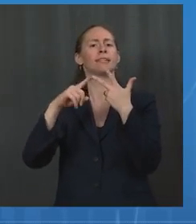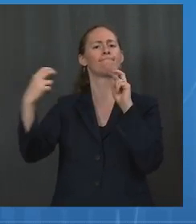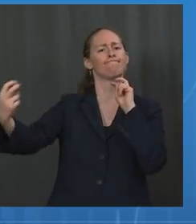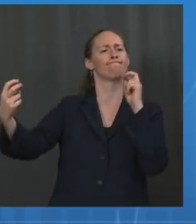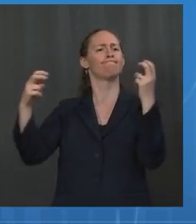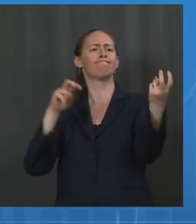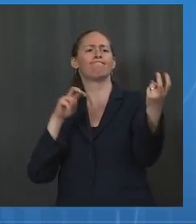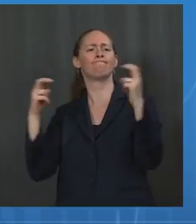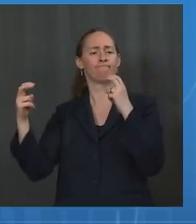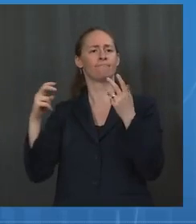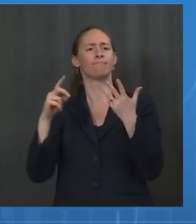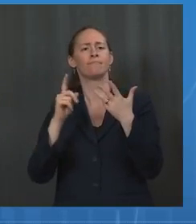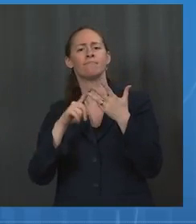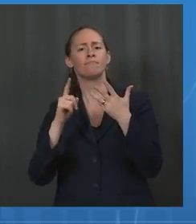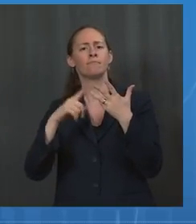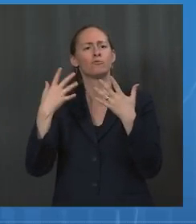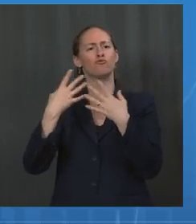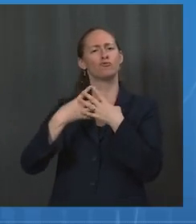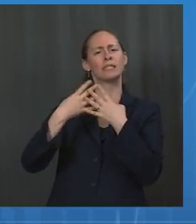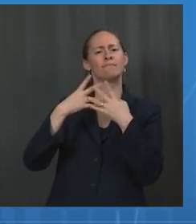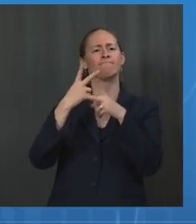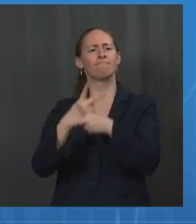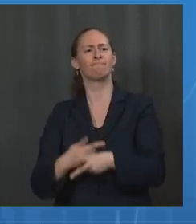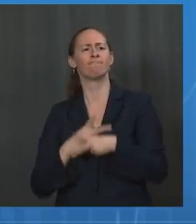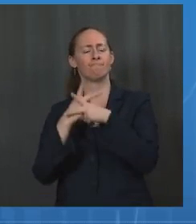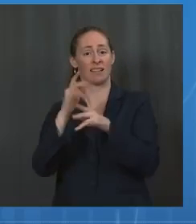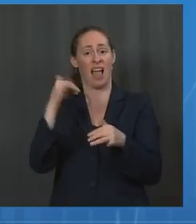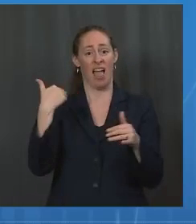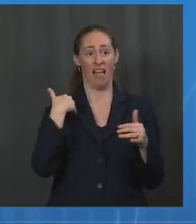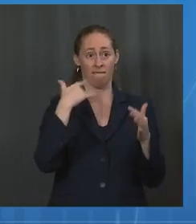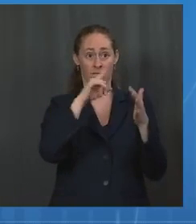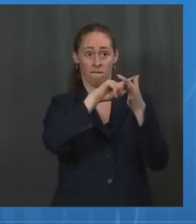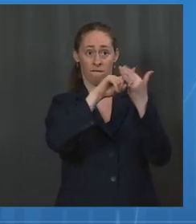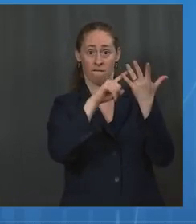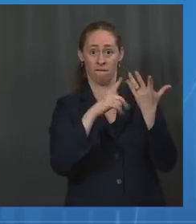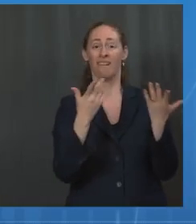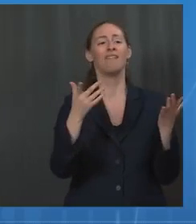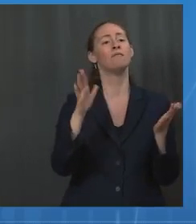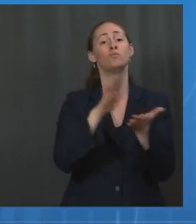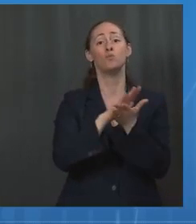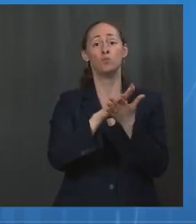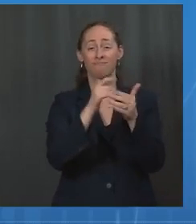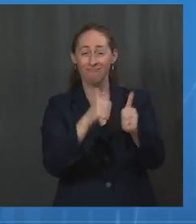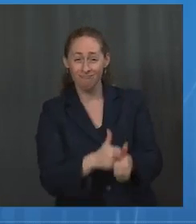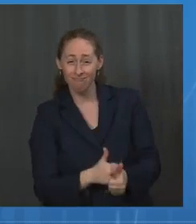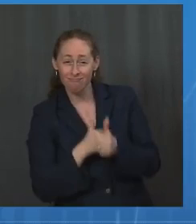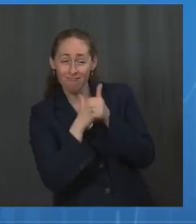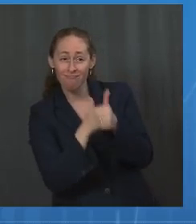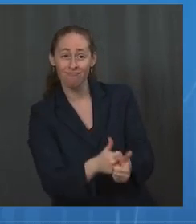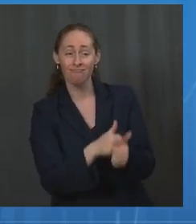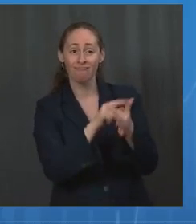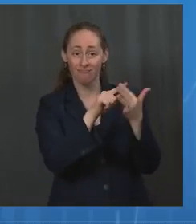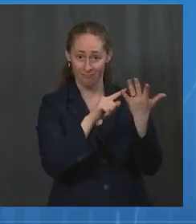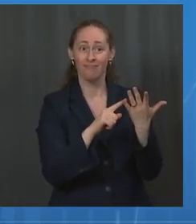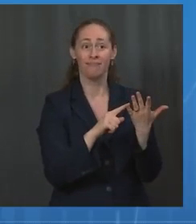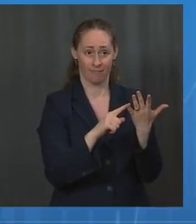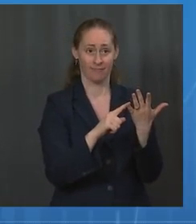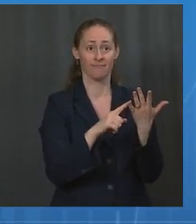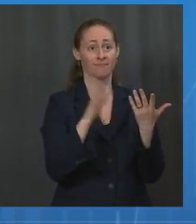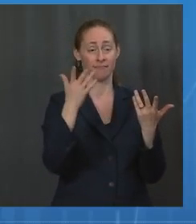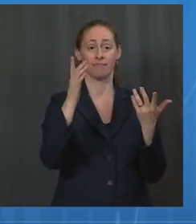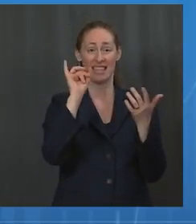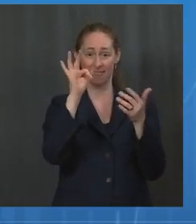the spread of COVID in schools. Schools should implement as many of these prevention layers as possible